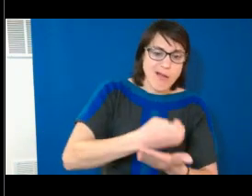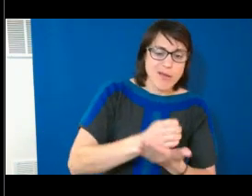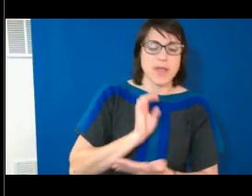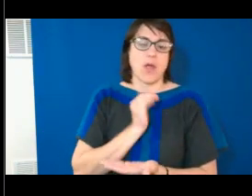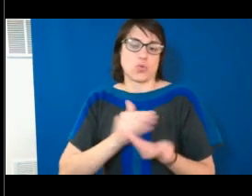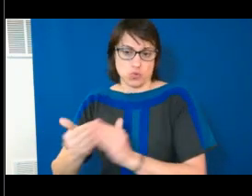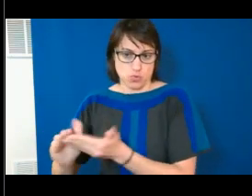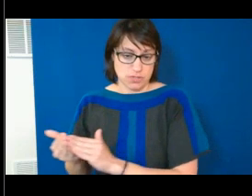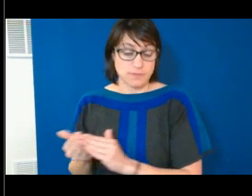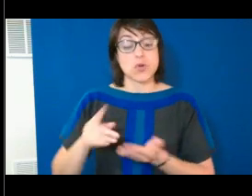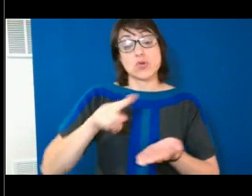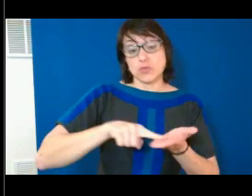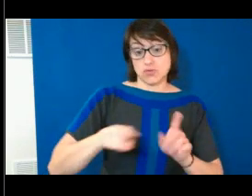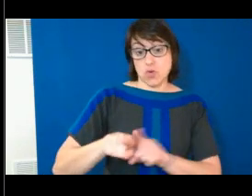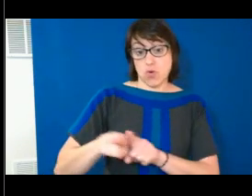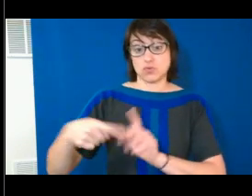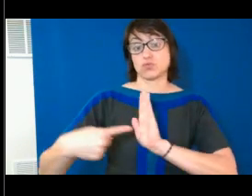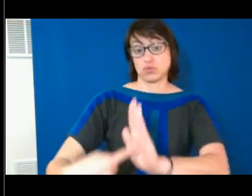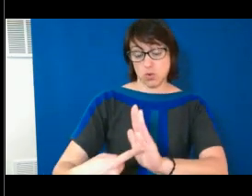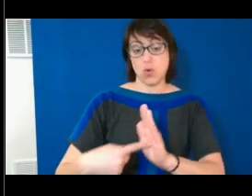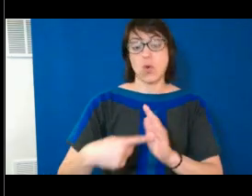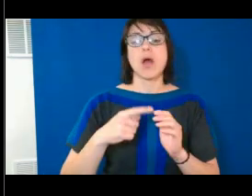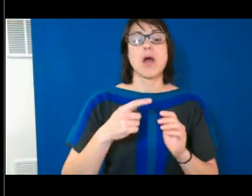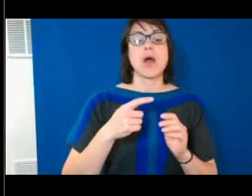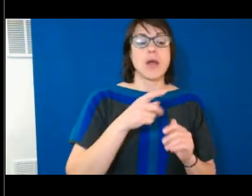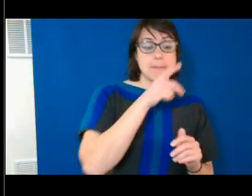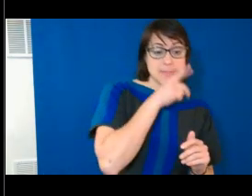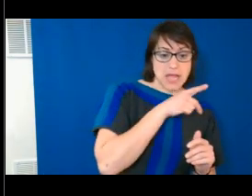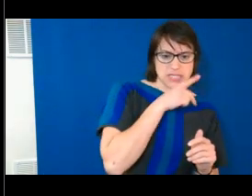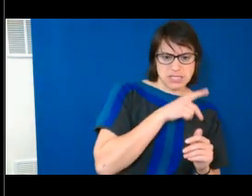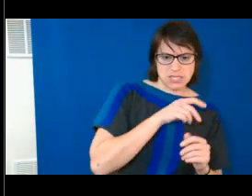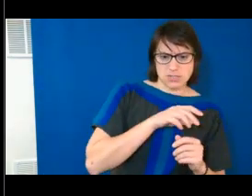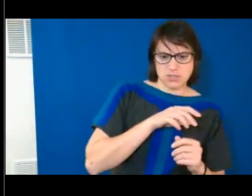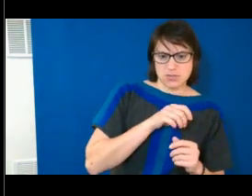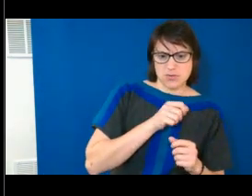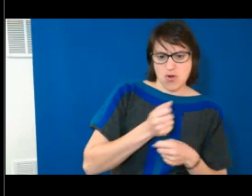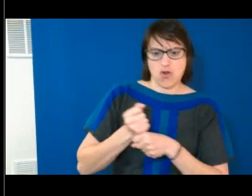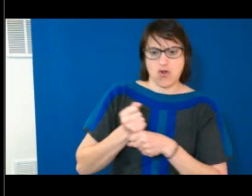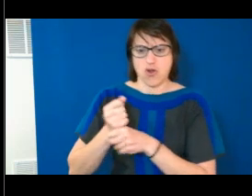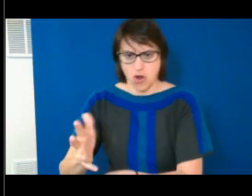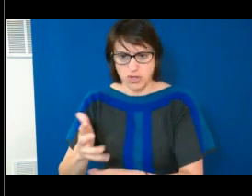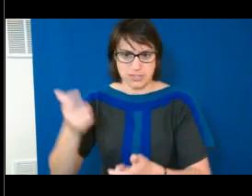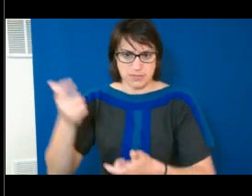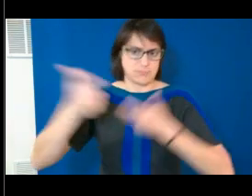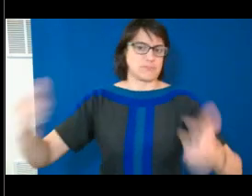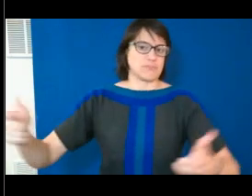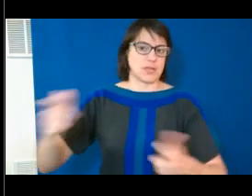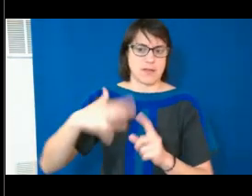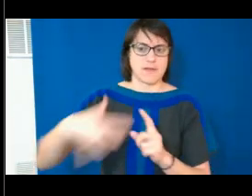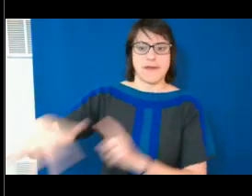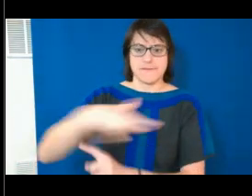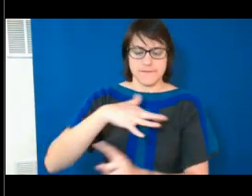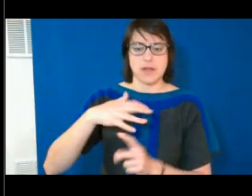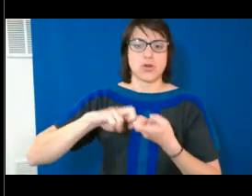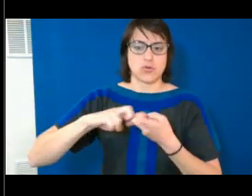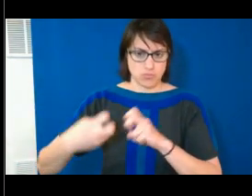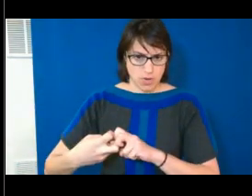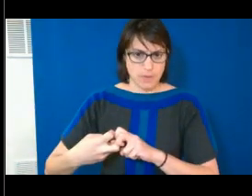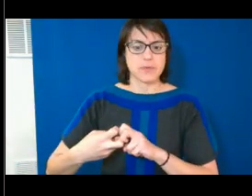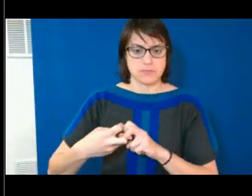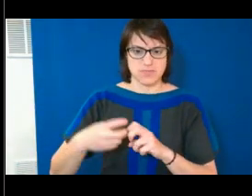demonstrating the causal links between plastics and other major environmental problems at the global scale, exacerbating the consequences